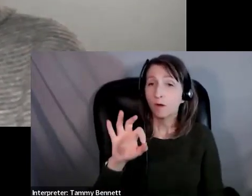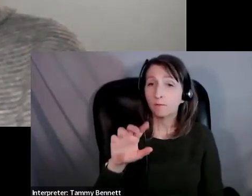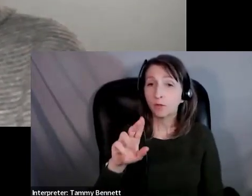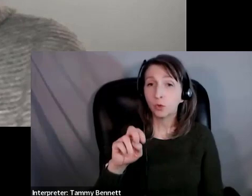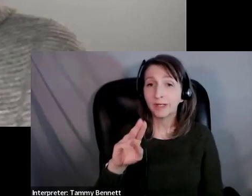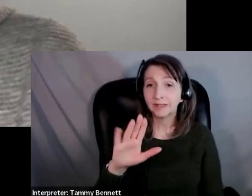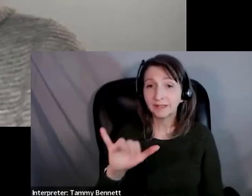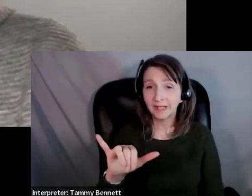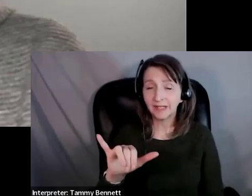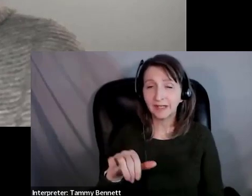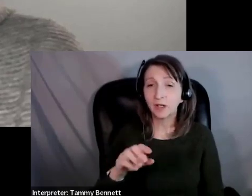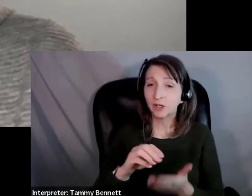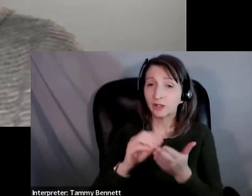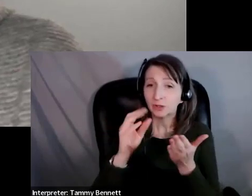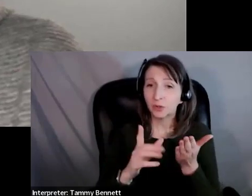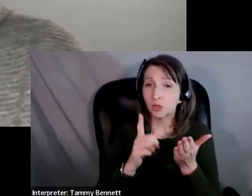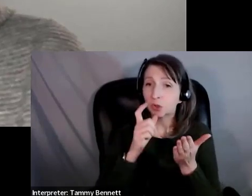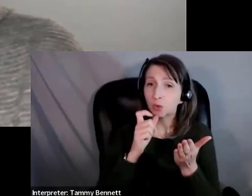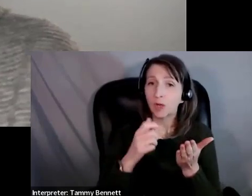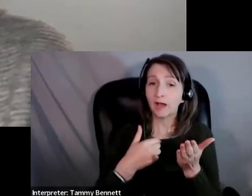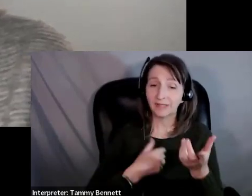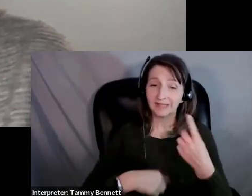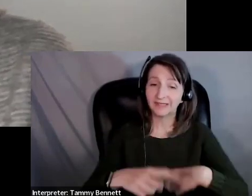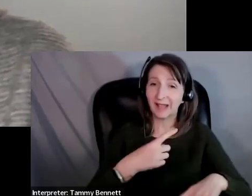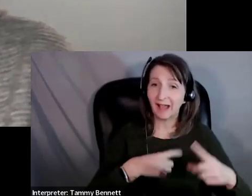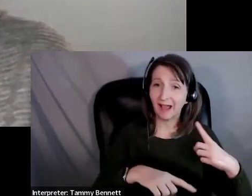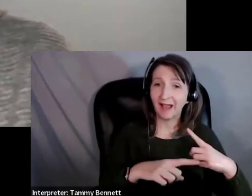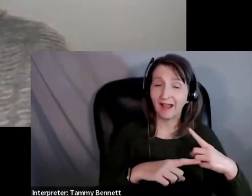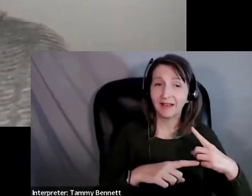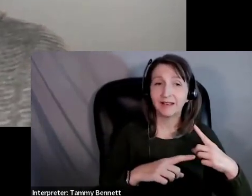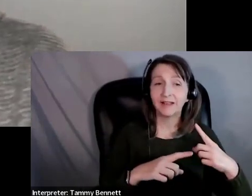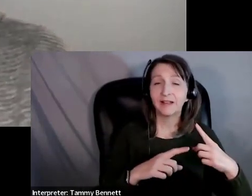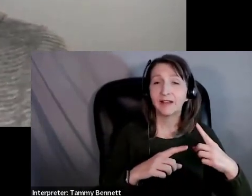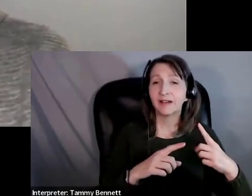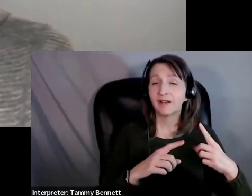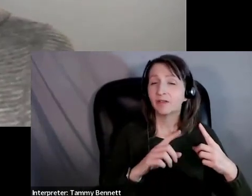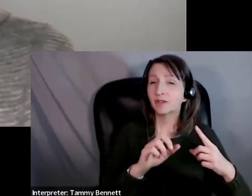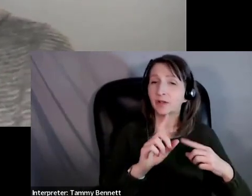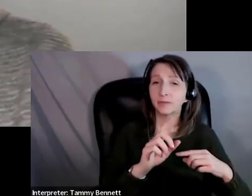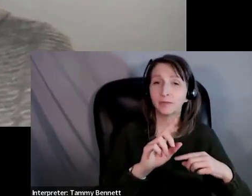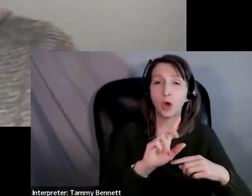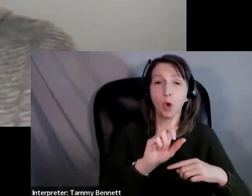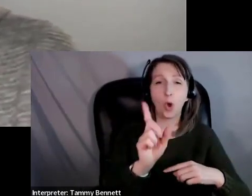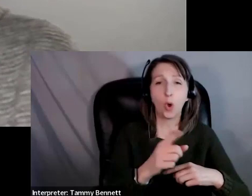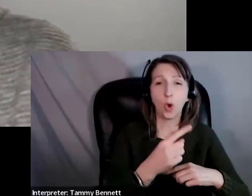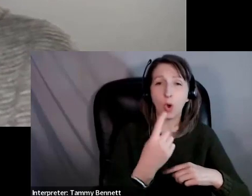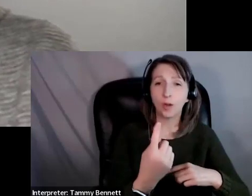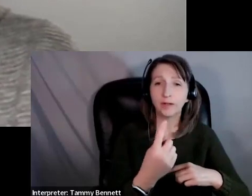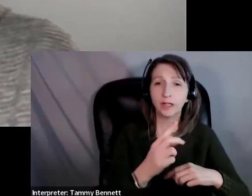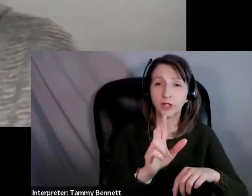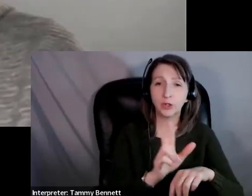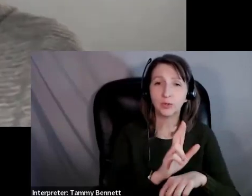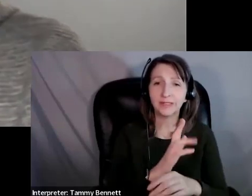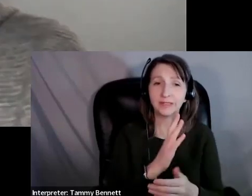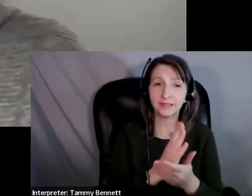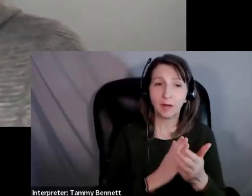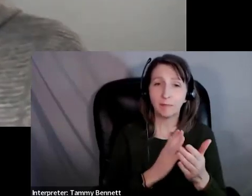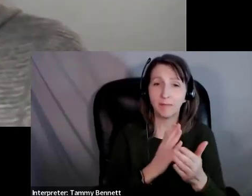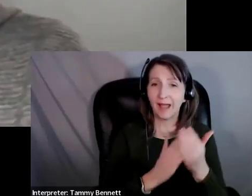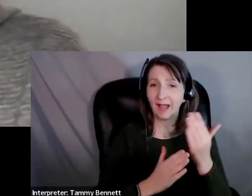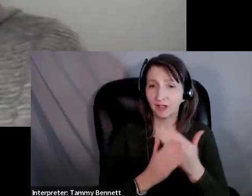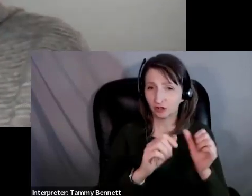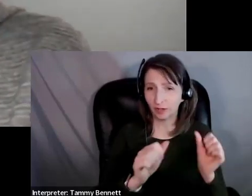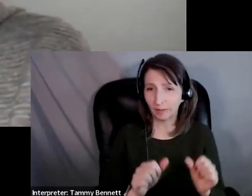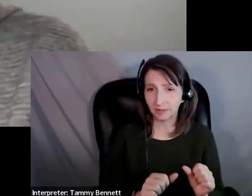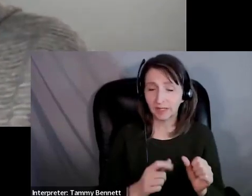students who are creating signs that are very isolated to certain handshapes. So one of my students, he creates more gross motor hand shapes like B.